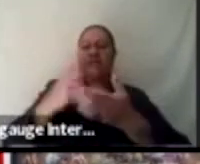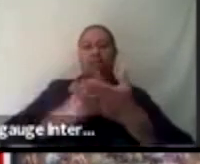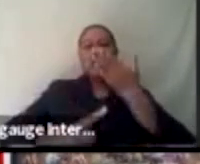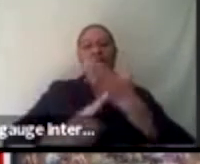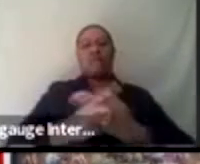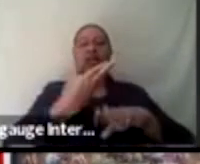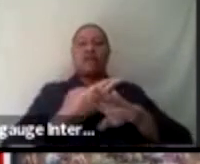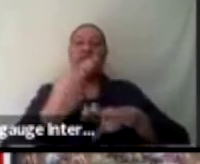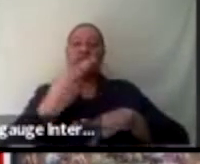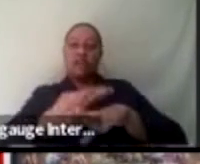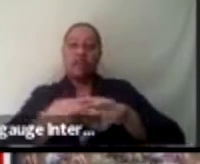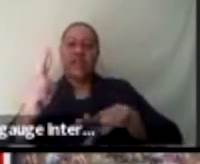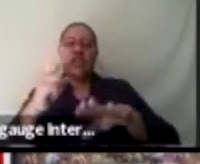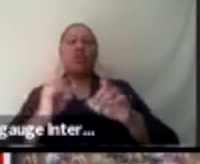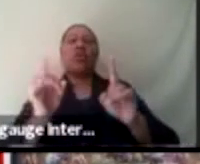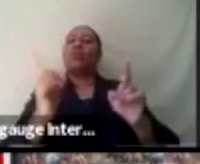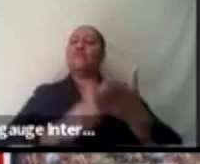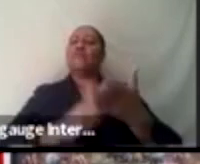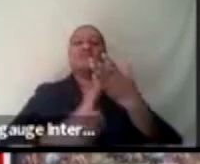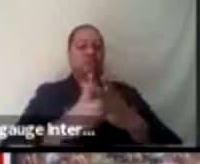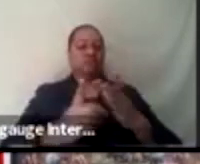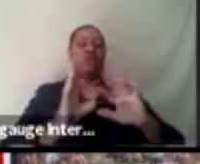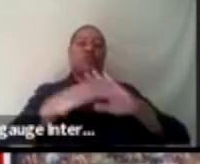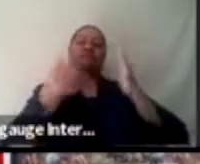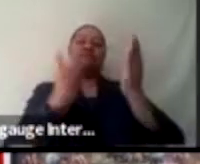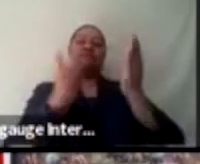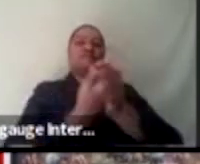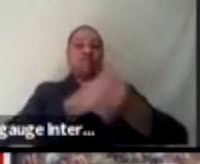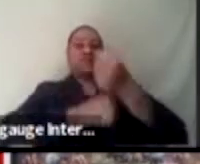our solidarity as one forum family.